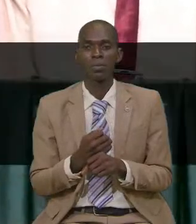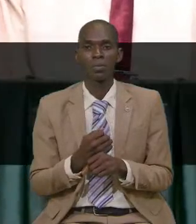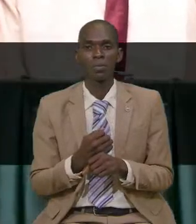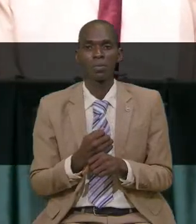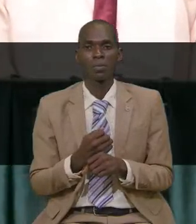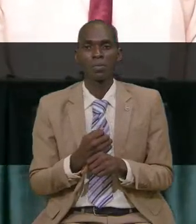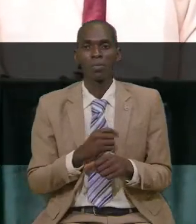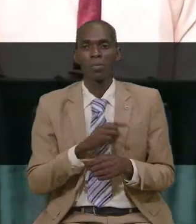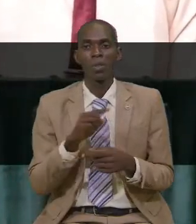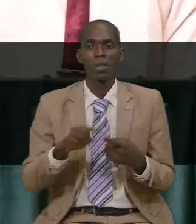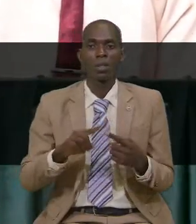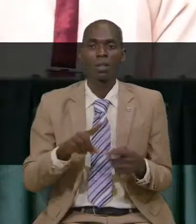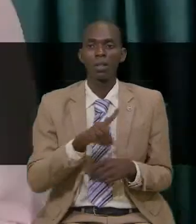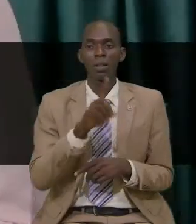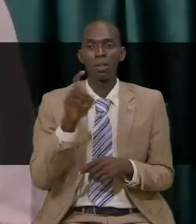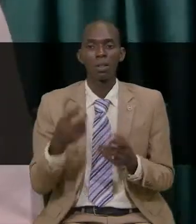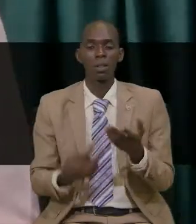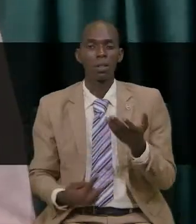when question